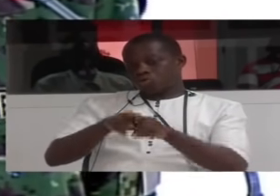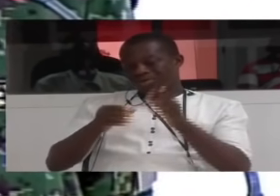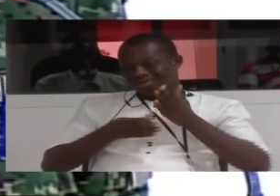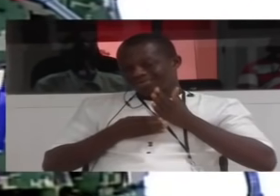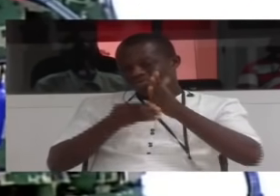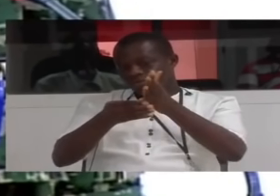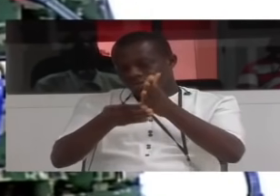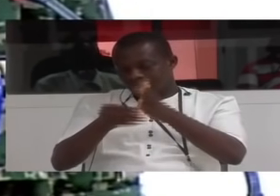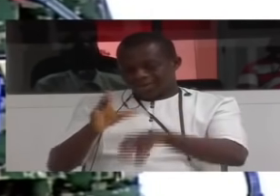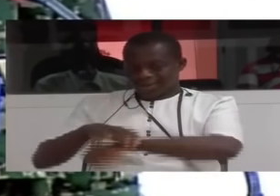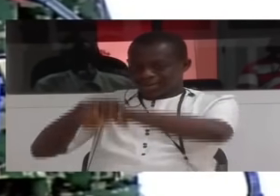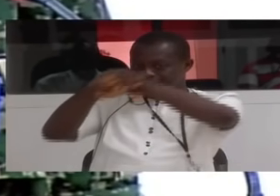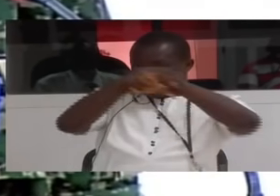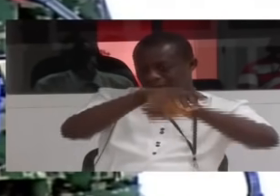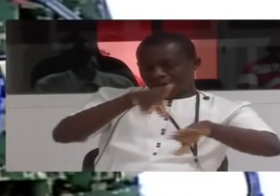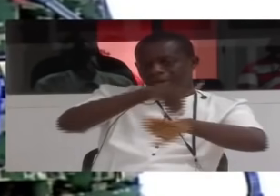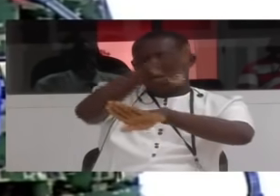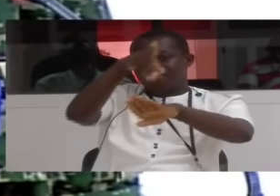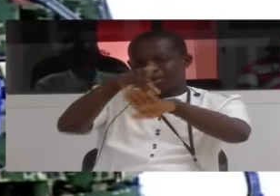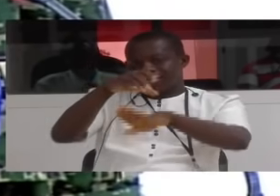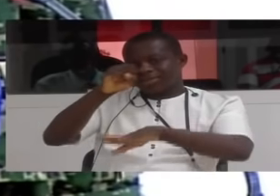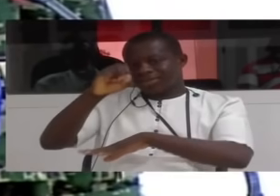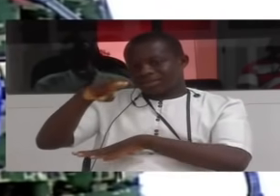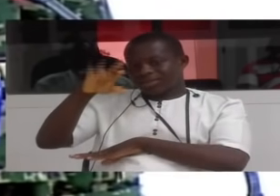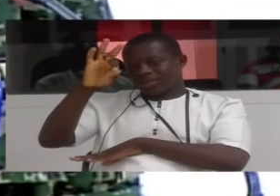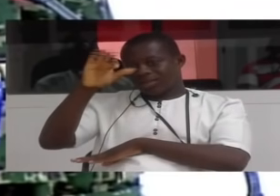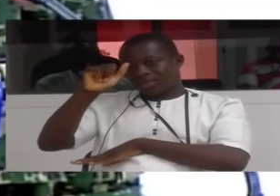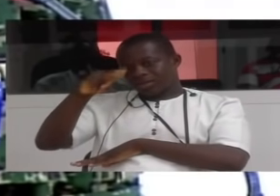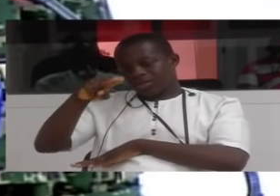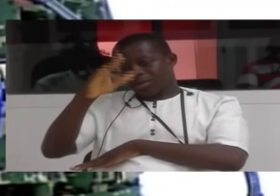Santamba. Solo led us and took us to this place in Santamba.